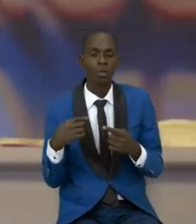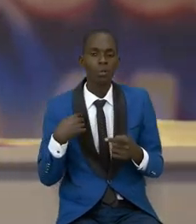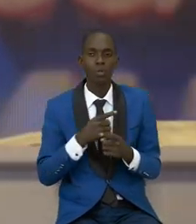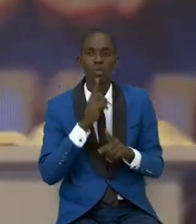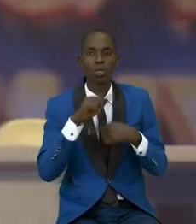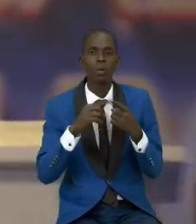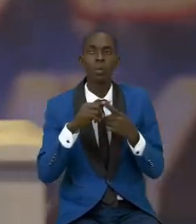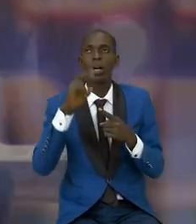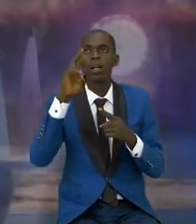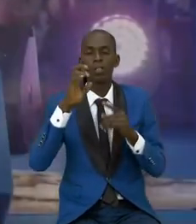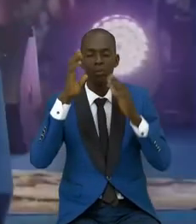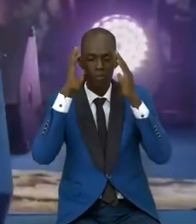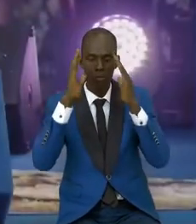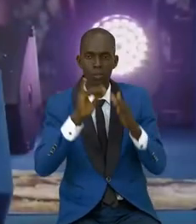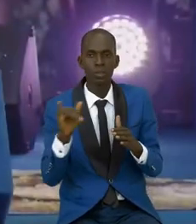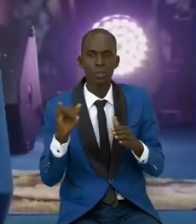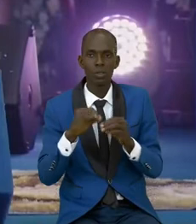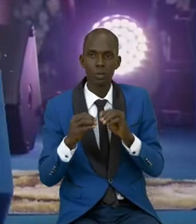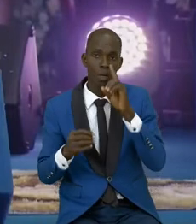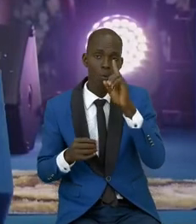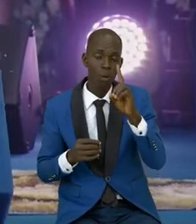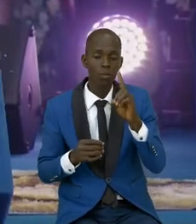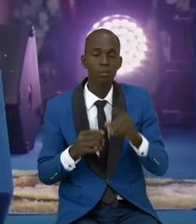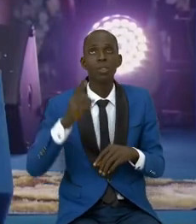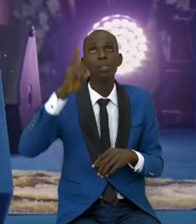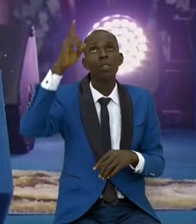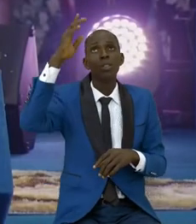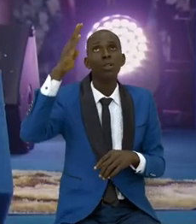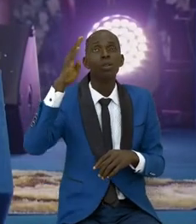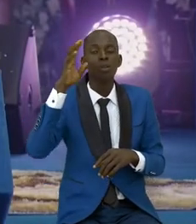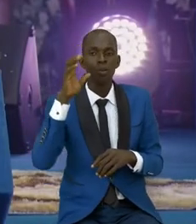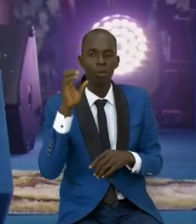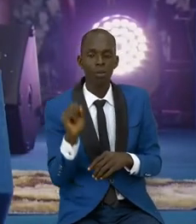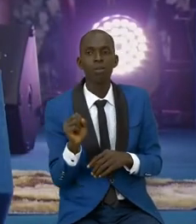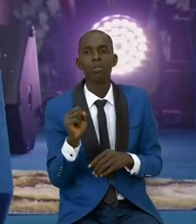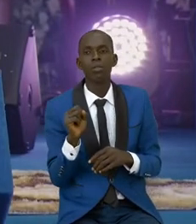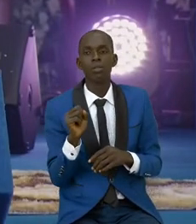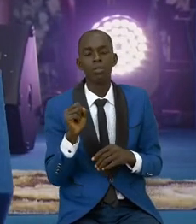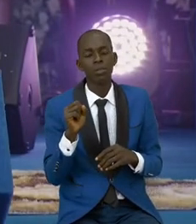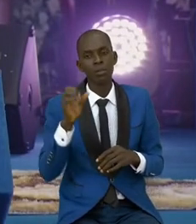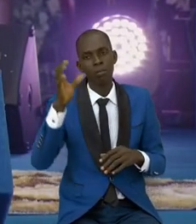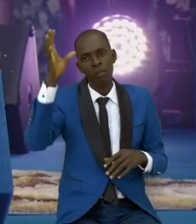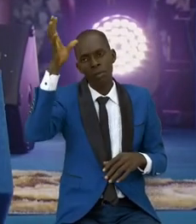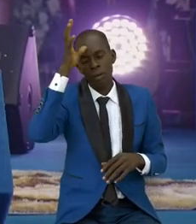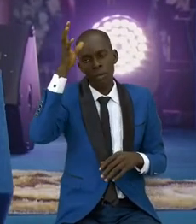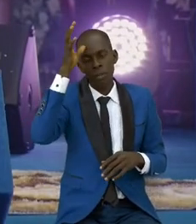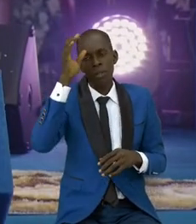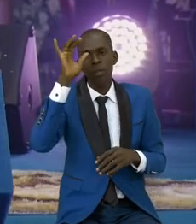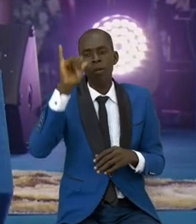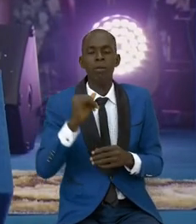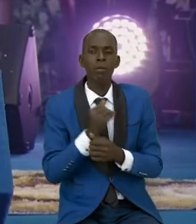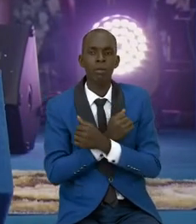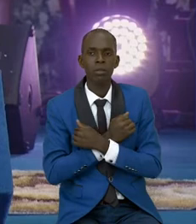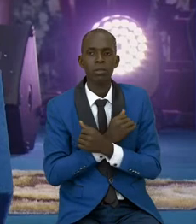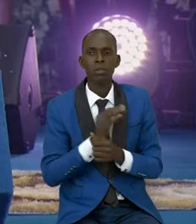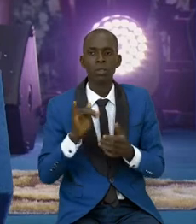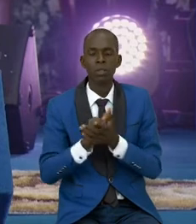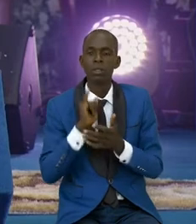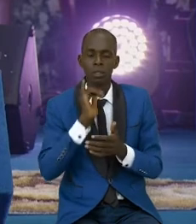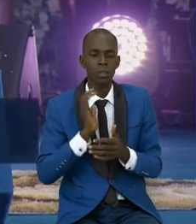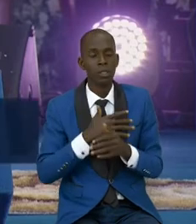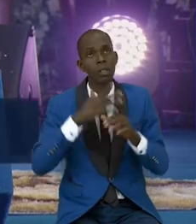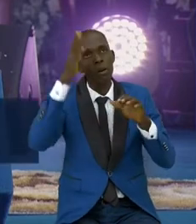Number one, God's paternity. That's our Father who art in heaven,